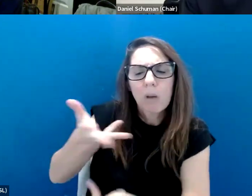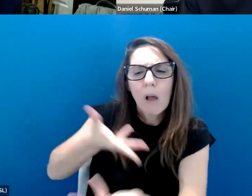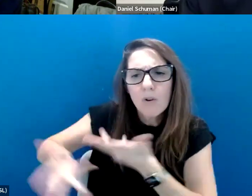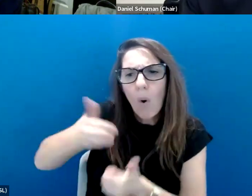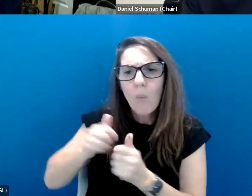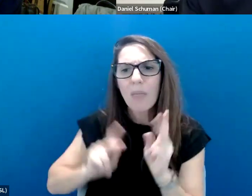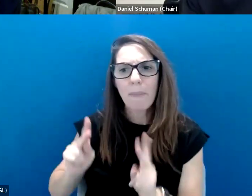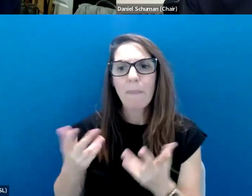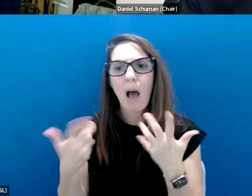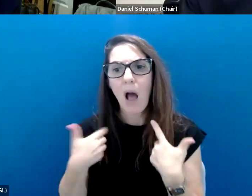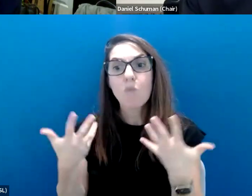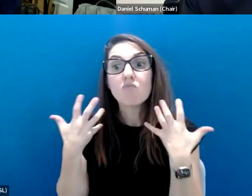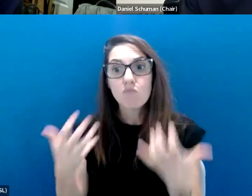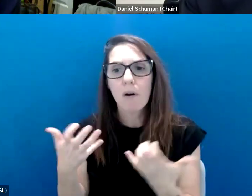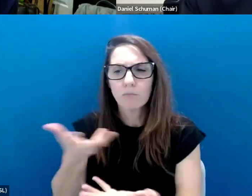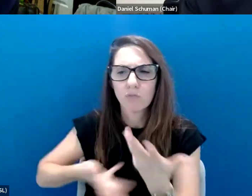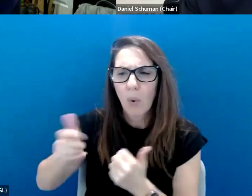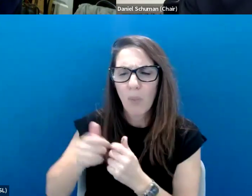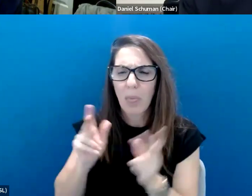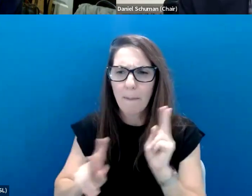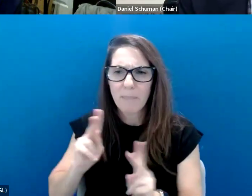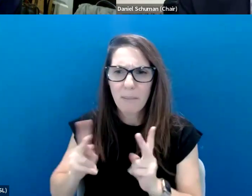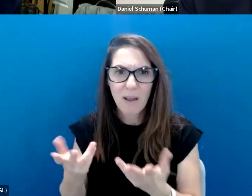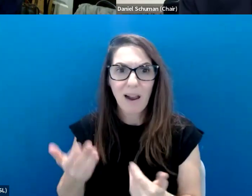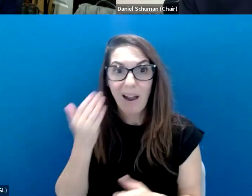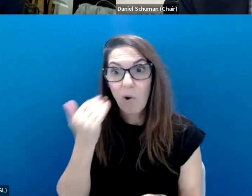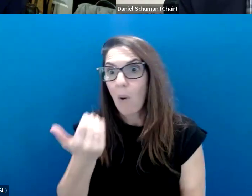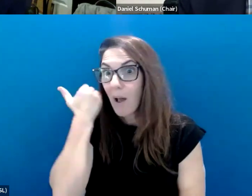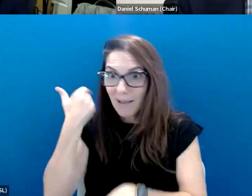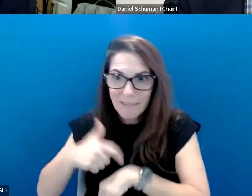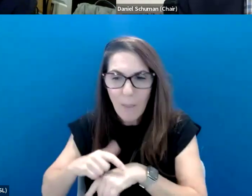people, although it would take a lot of time.